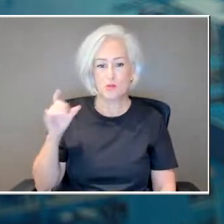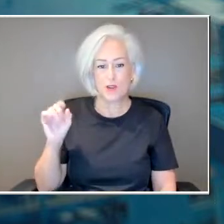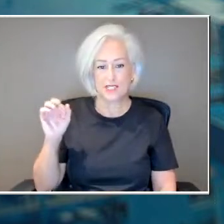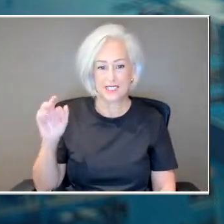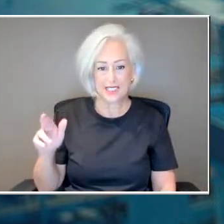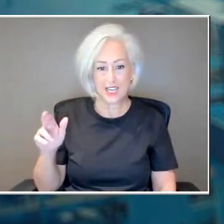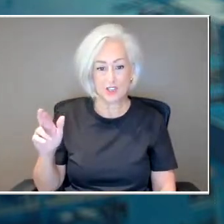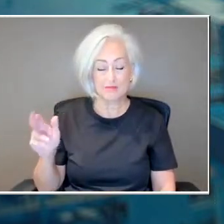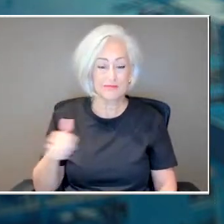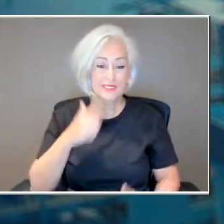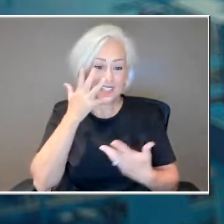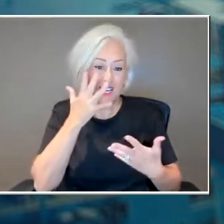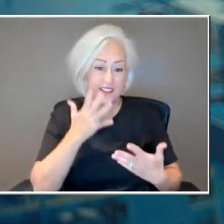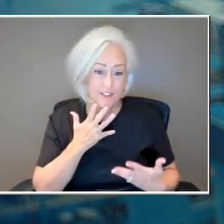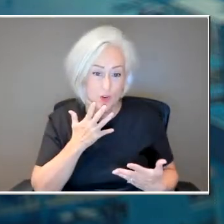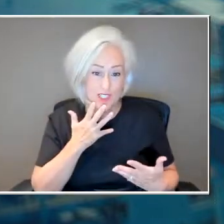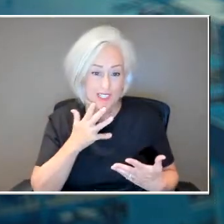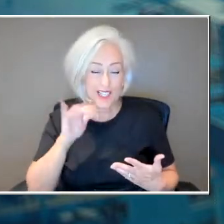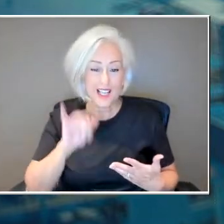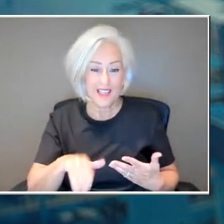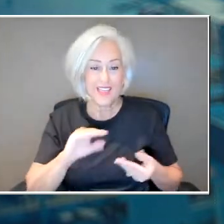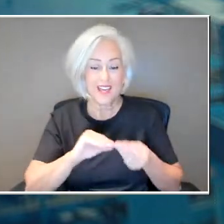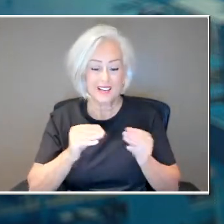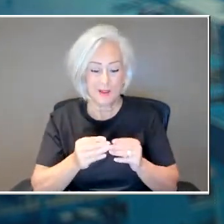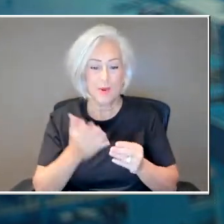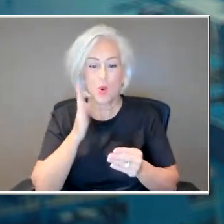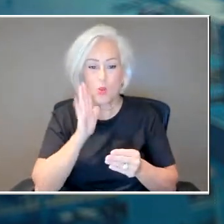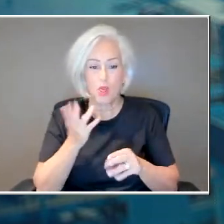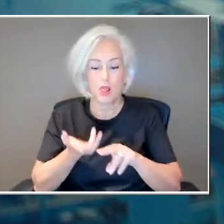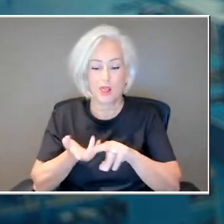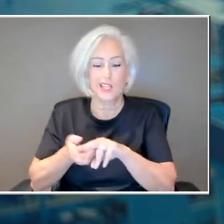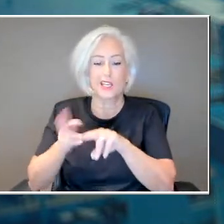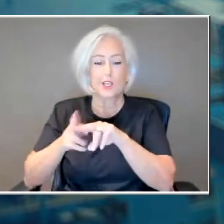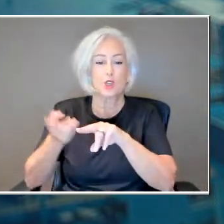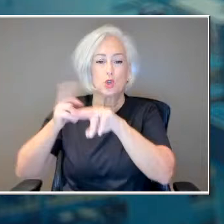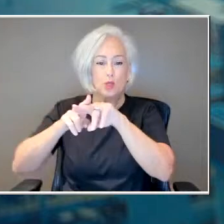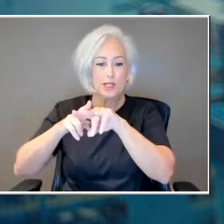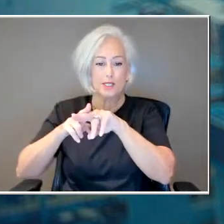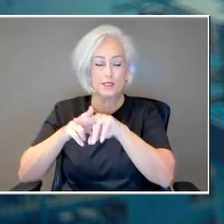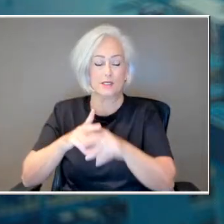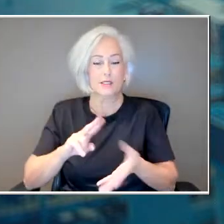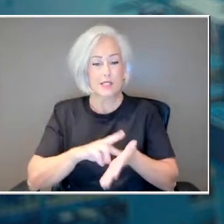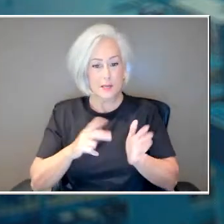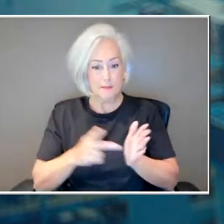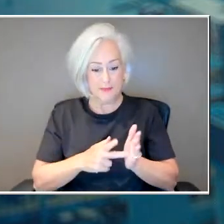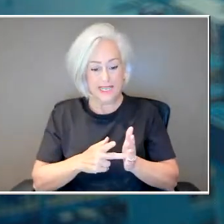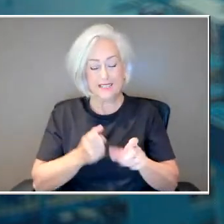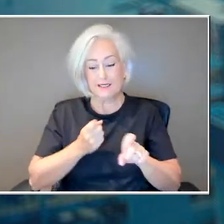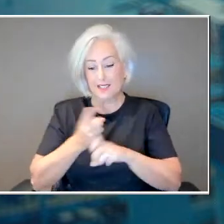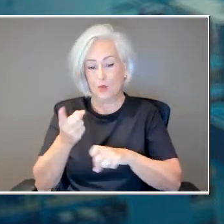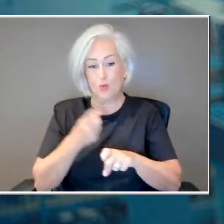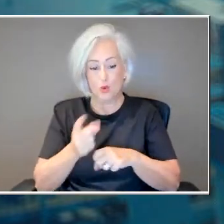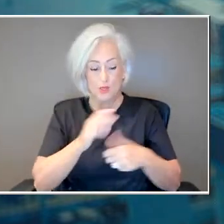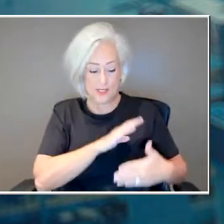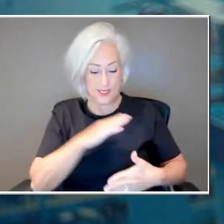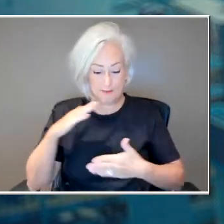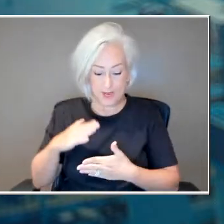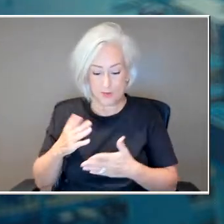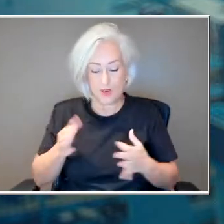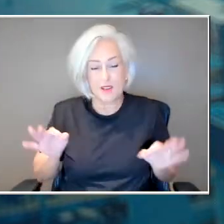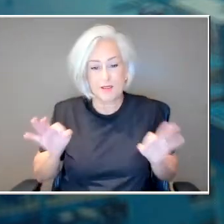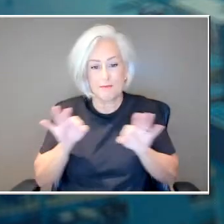is expected to go up in the coming years. So early detection, getting routine screening is going to be